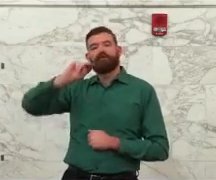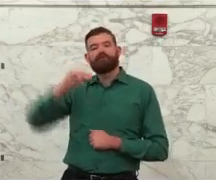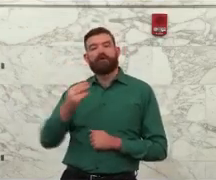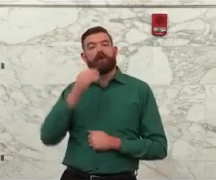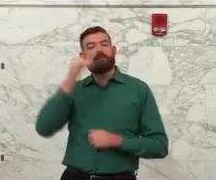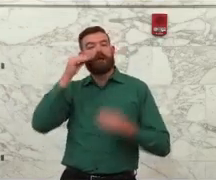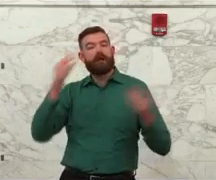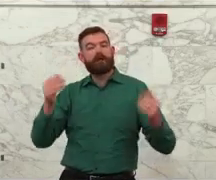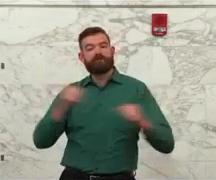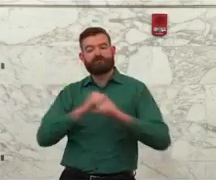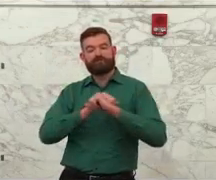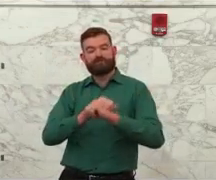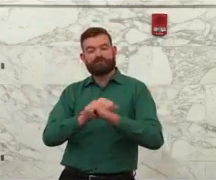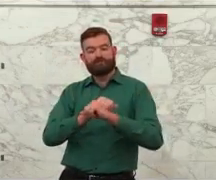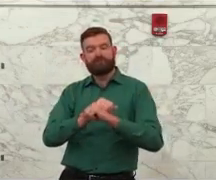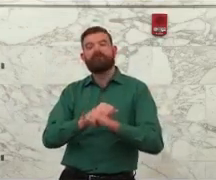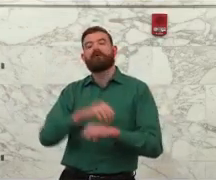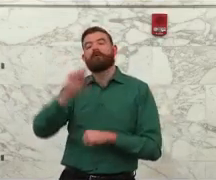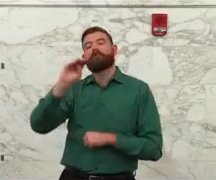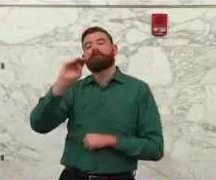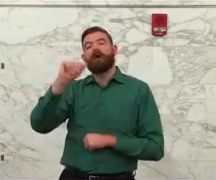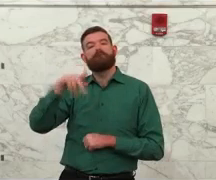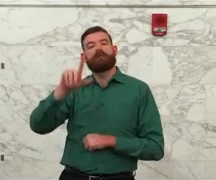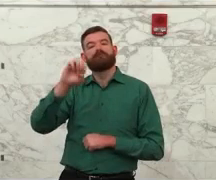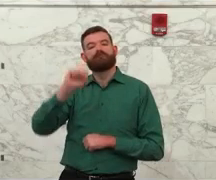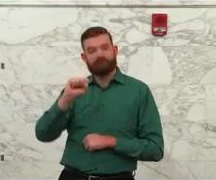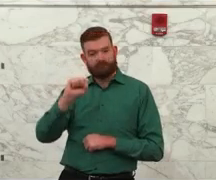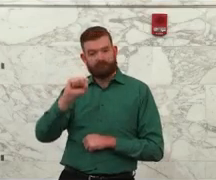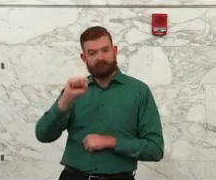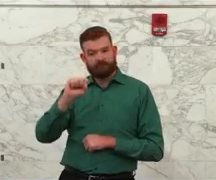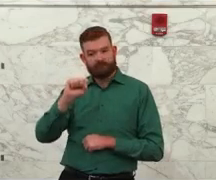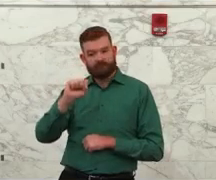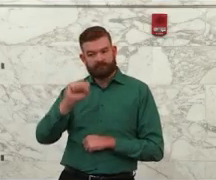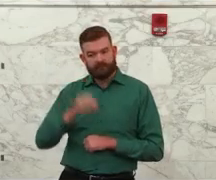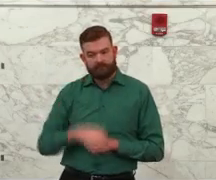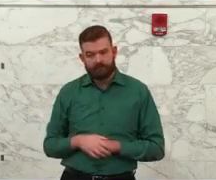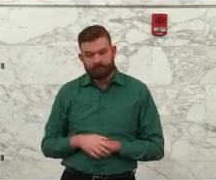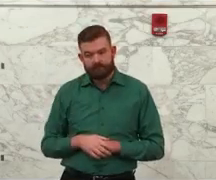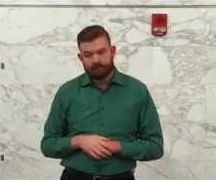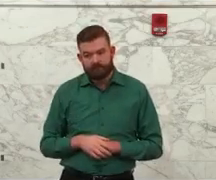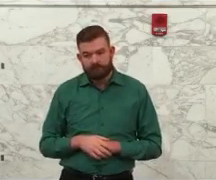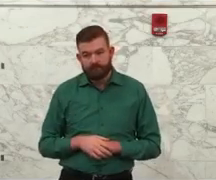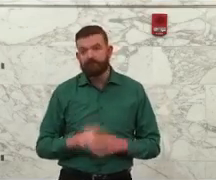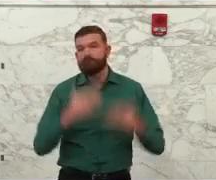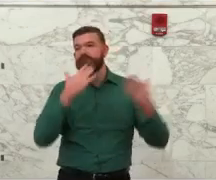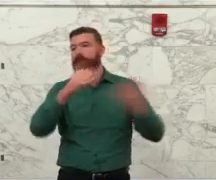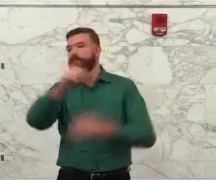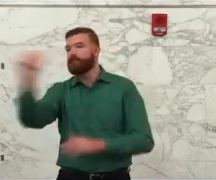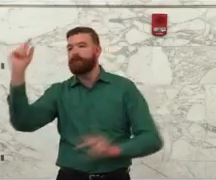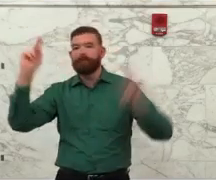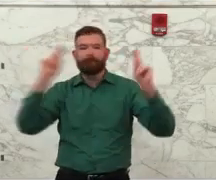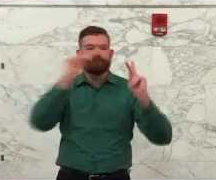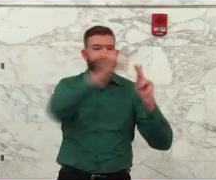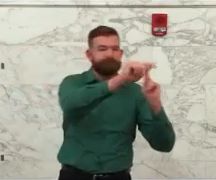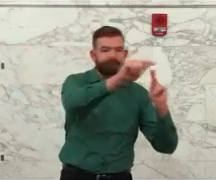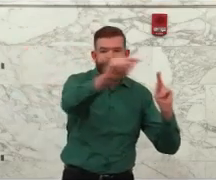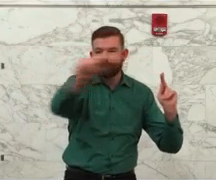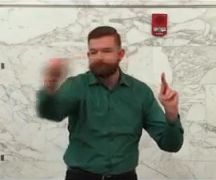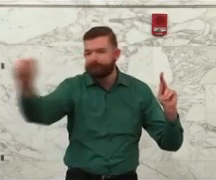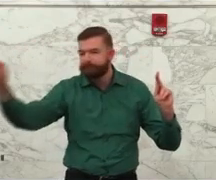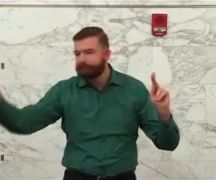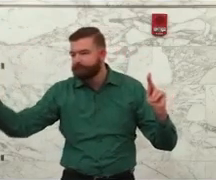and their teams, I thank you, and to other members of their teams who are here today, including members of the Guard, State